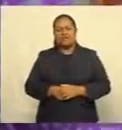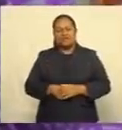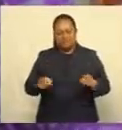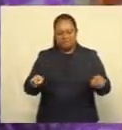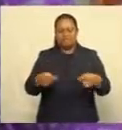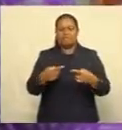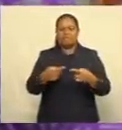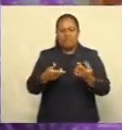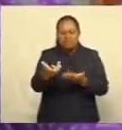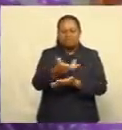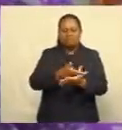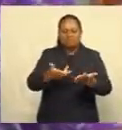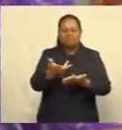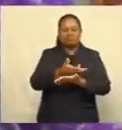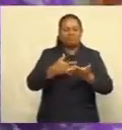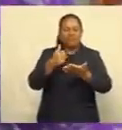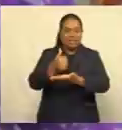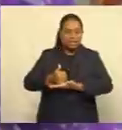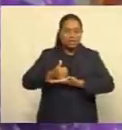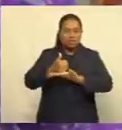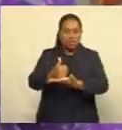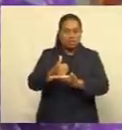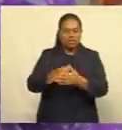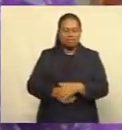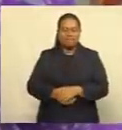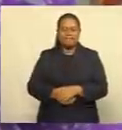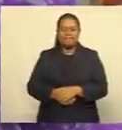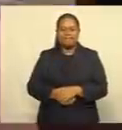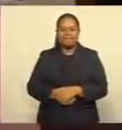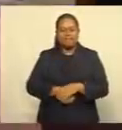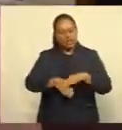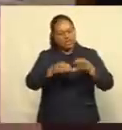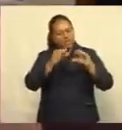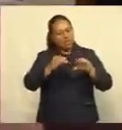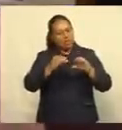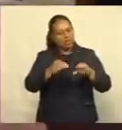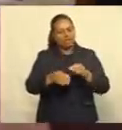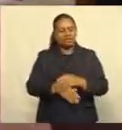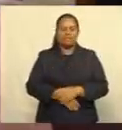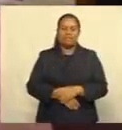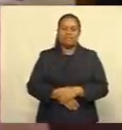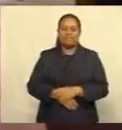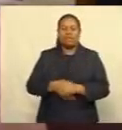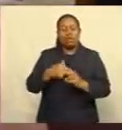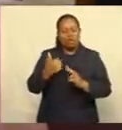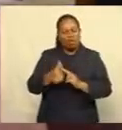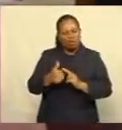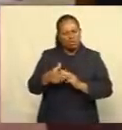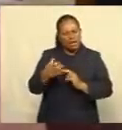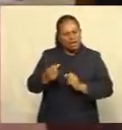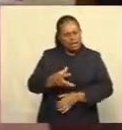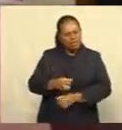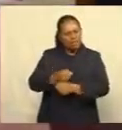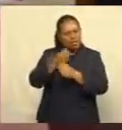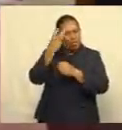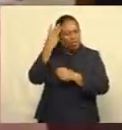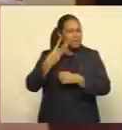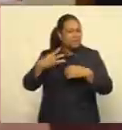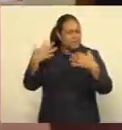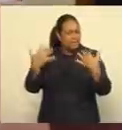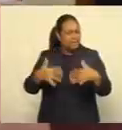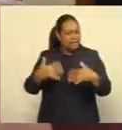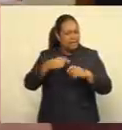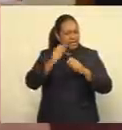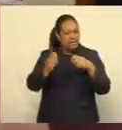sponsor, and likewise with the coaches. Also, is there any update on the women's 15s team